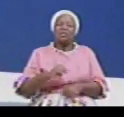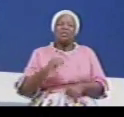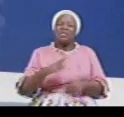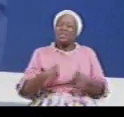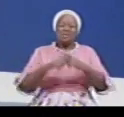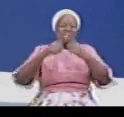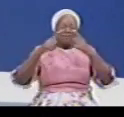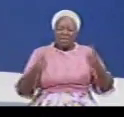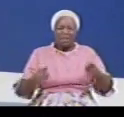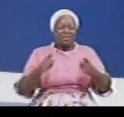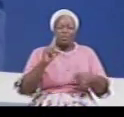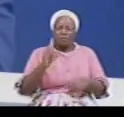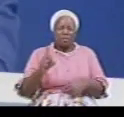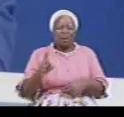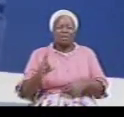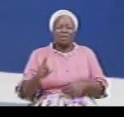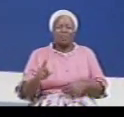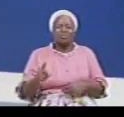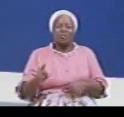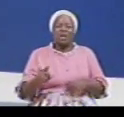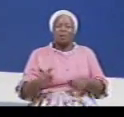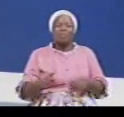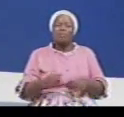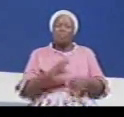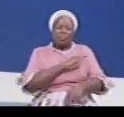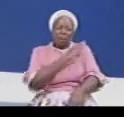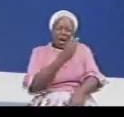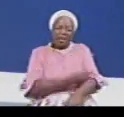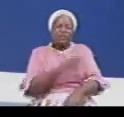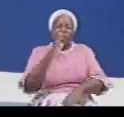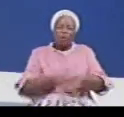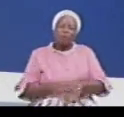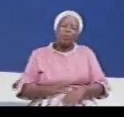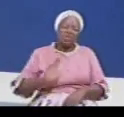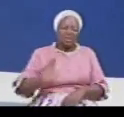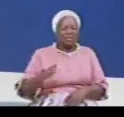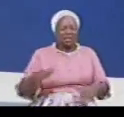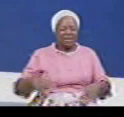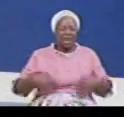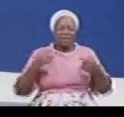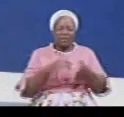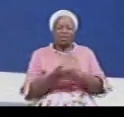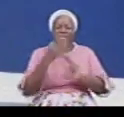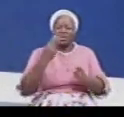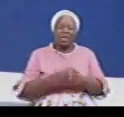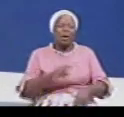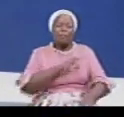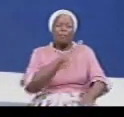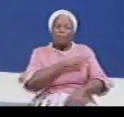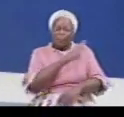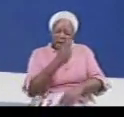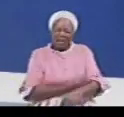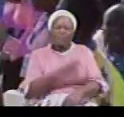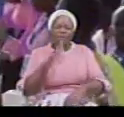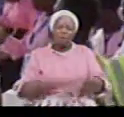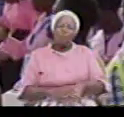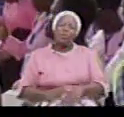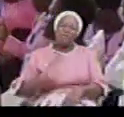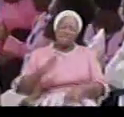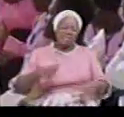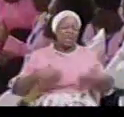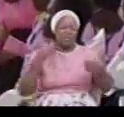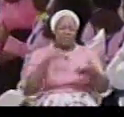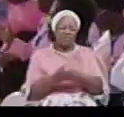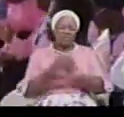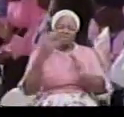Unprecedented. Unprecedented. Mighty upon his life. Mighty upon his life. In the name of Jesus.